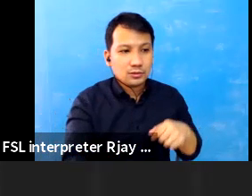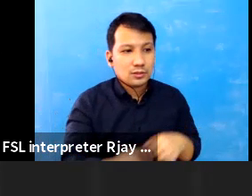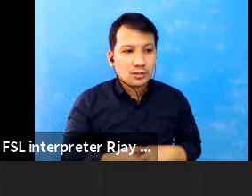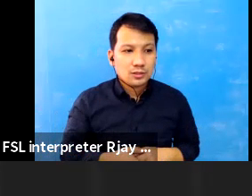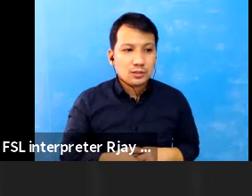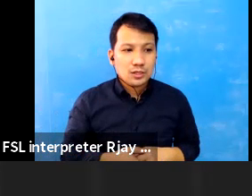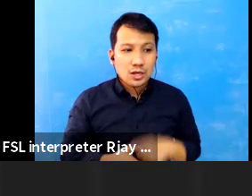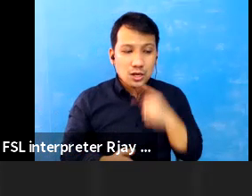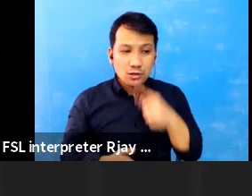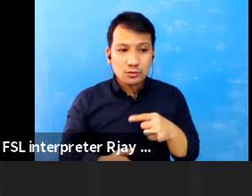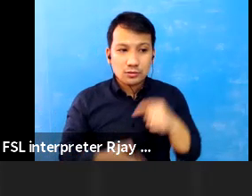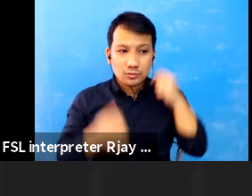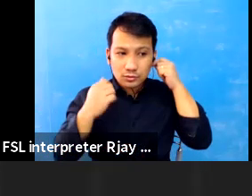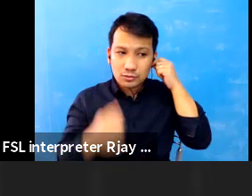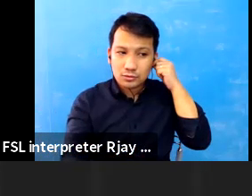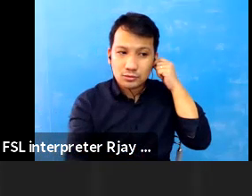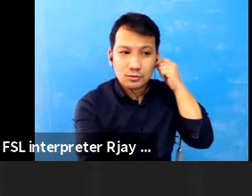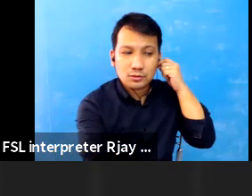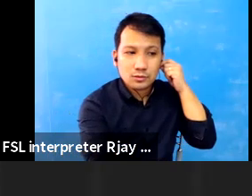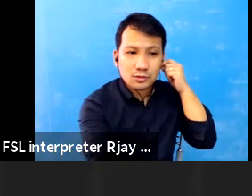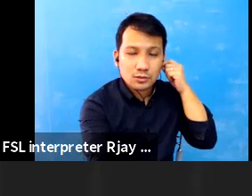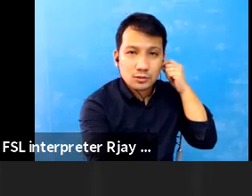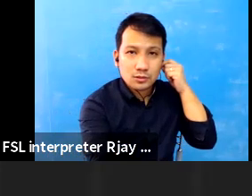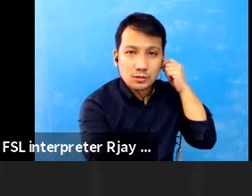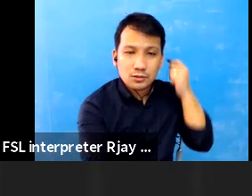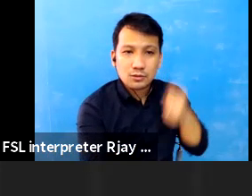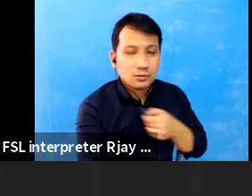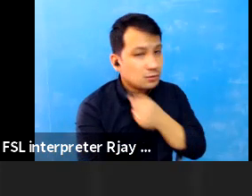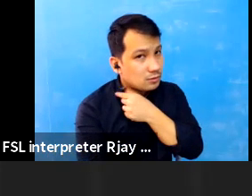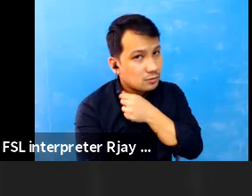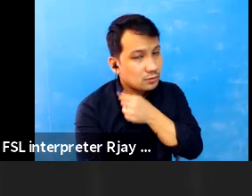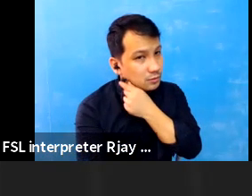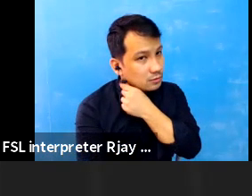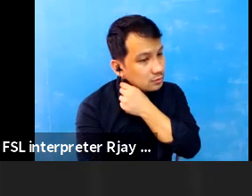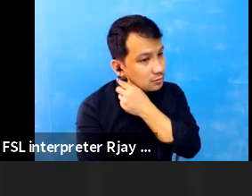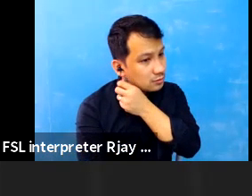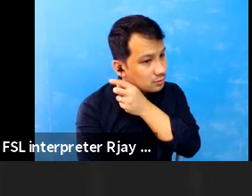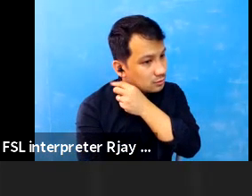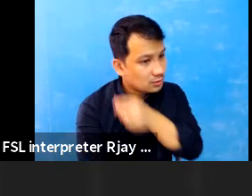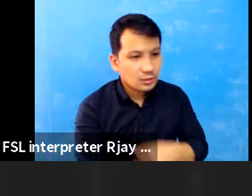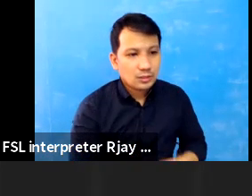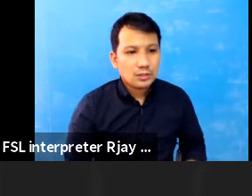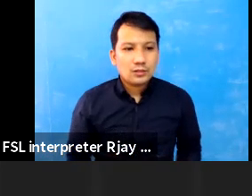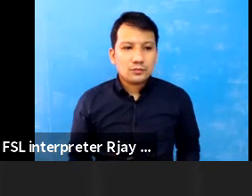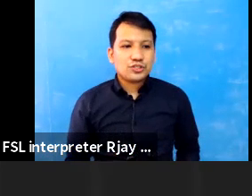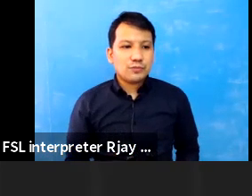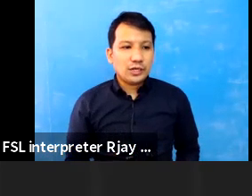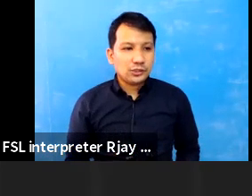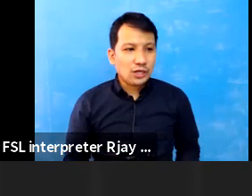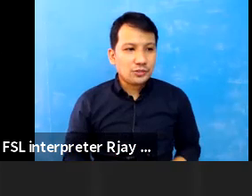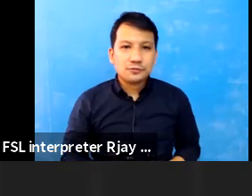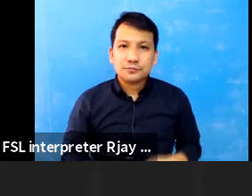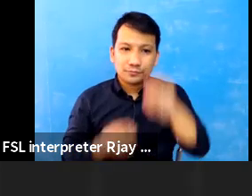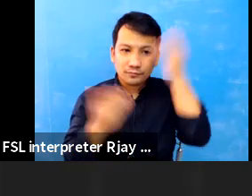that by the end of the third trimester, it has grown much already, almost